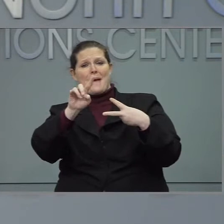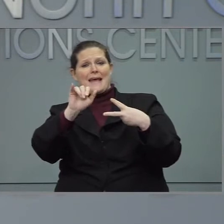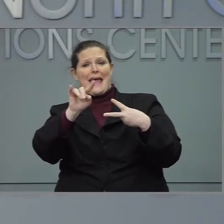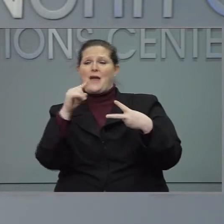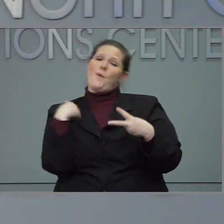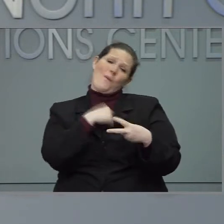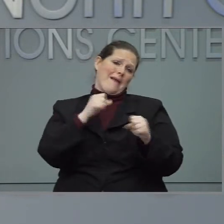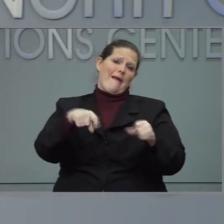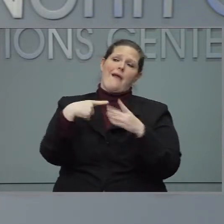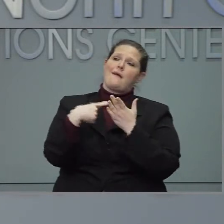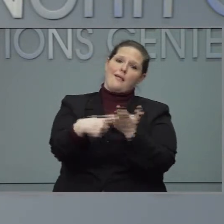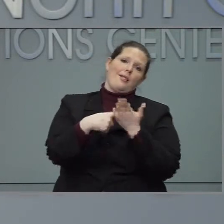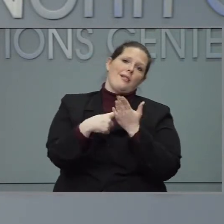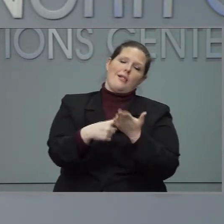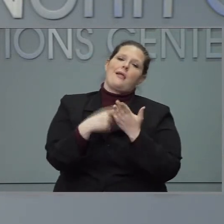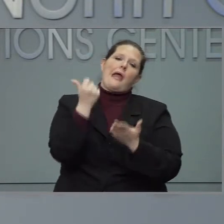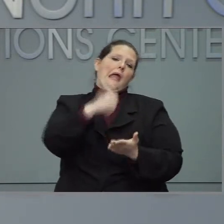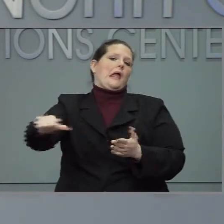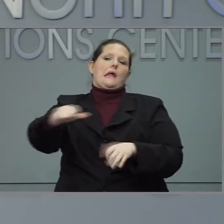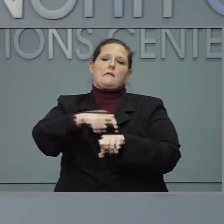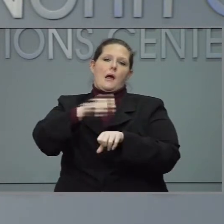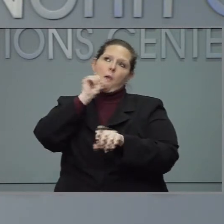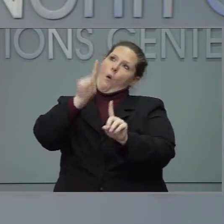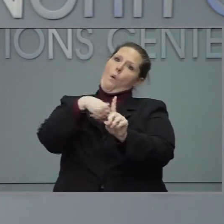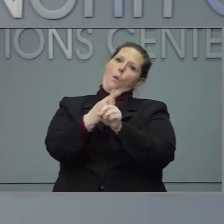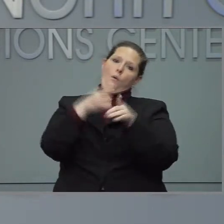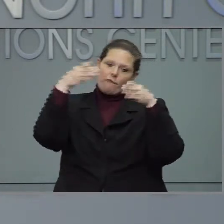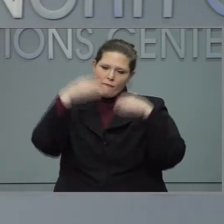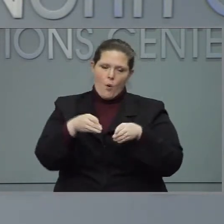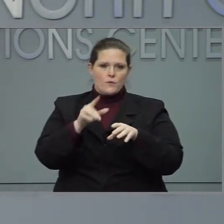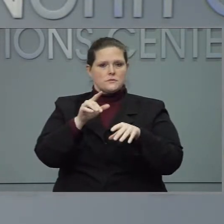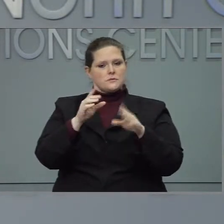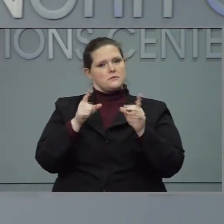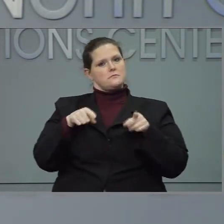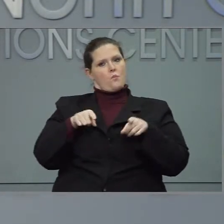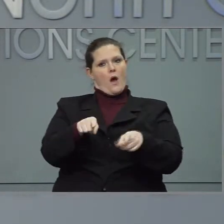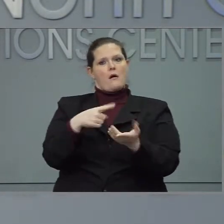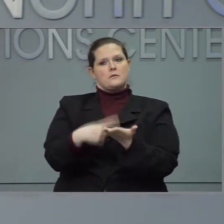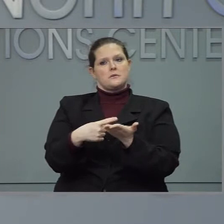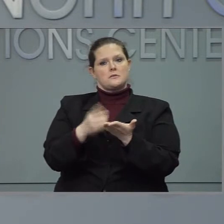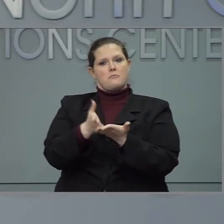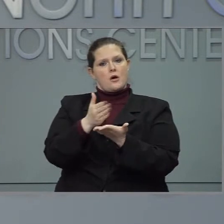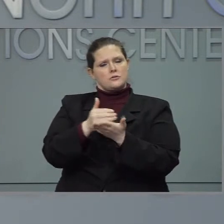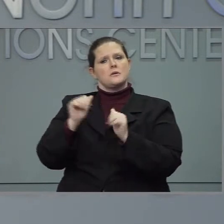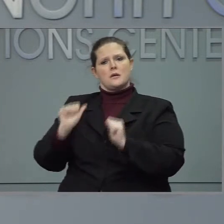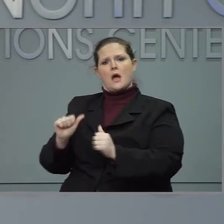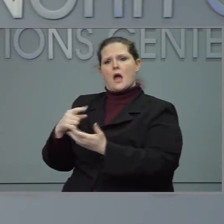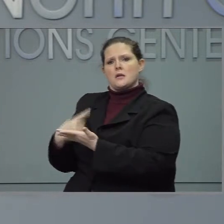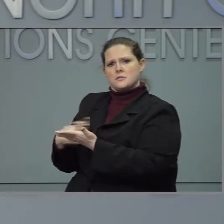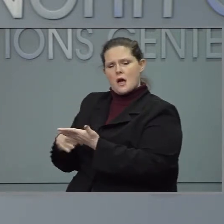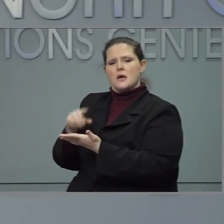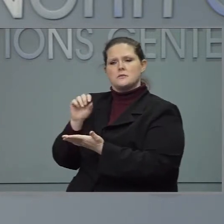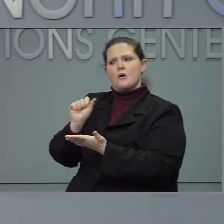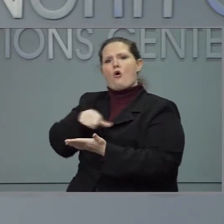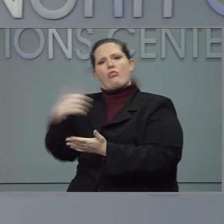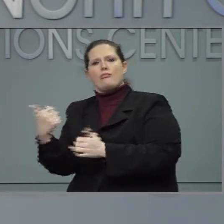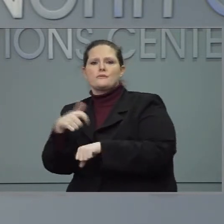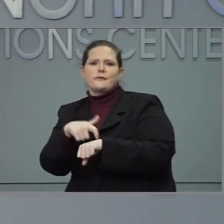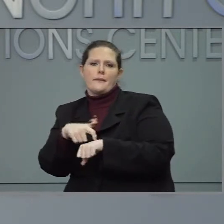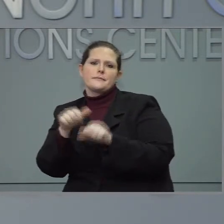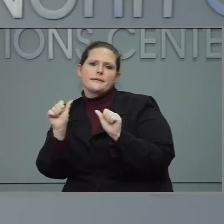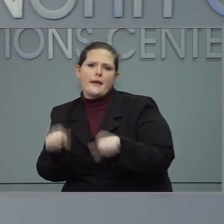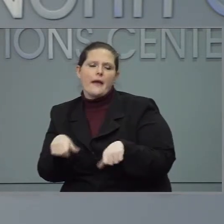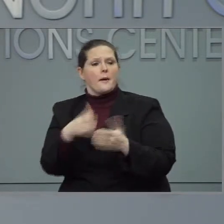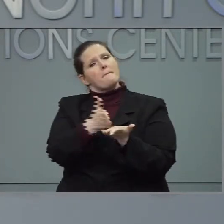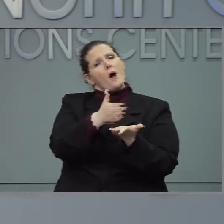talked about a number of other health care issues. It could be in that. It could be as part of the budget. It can be